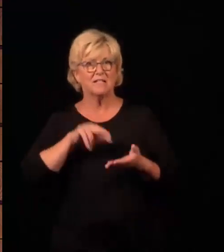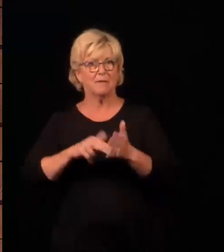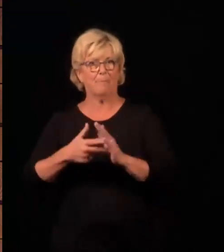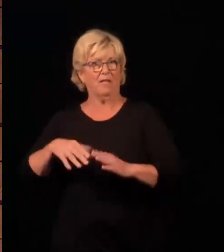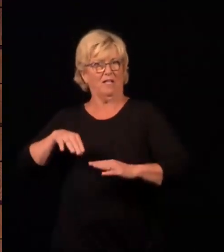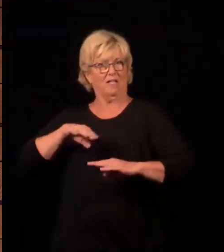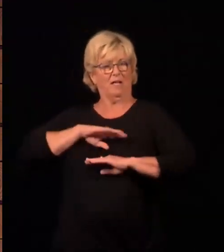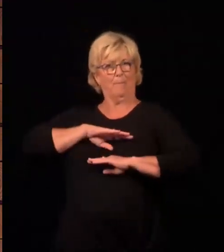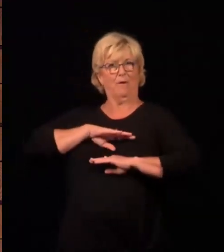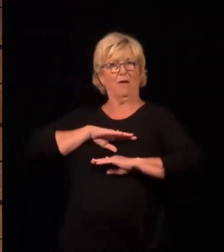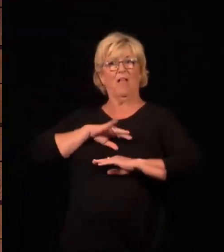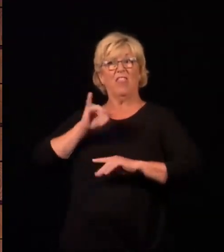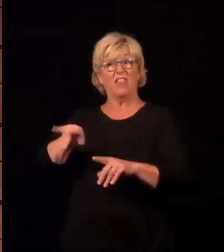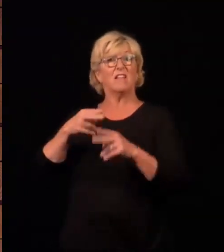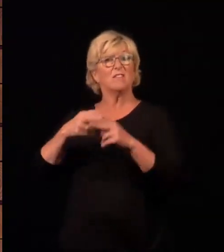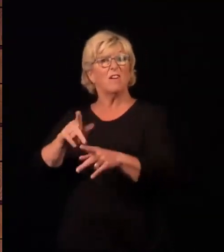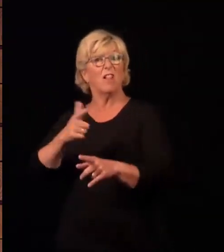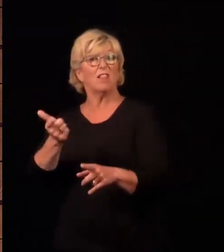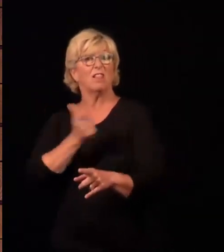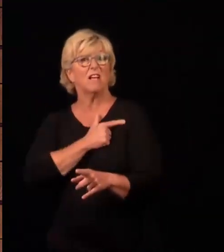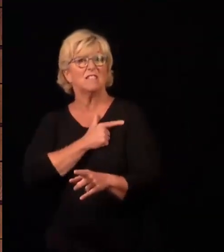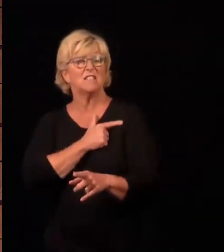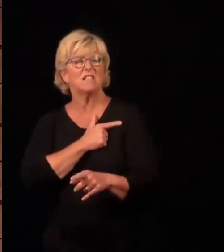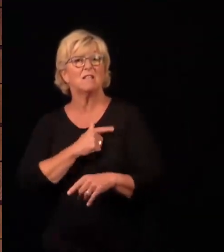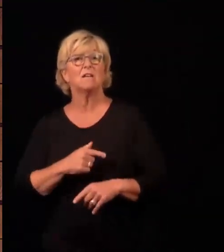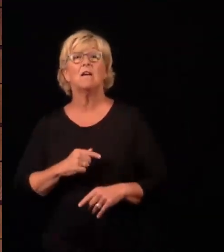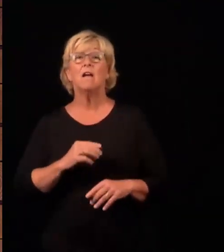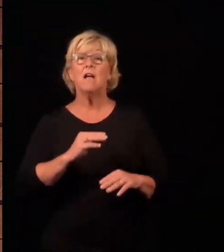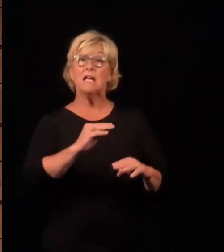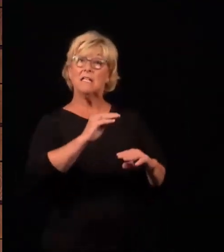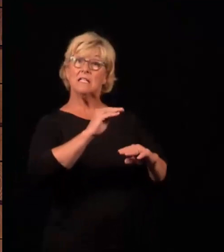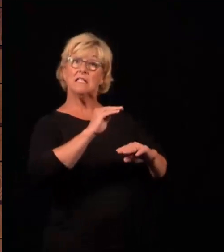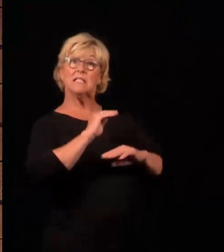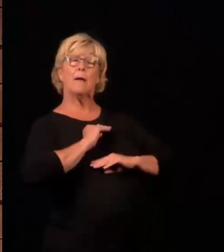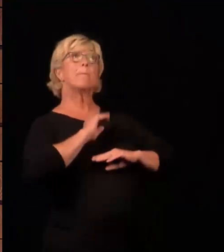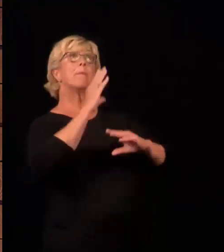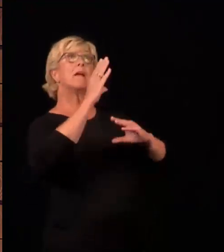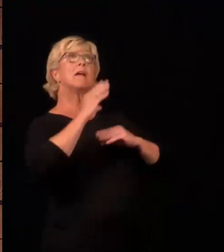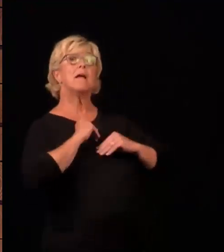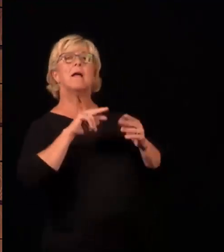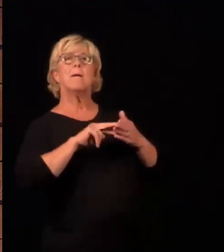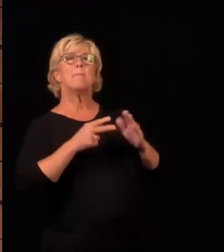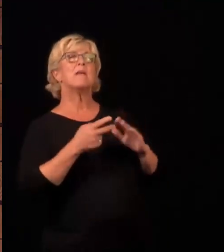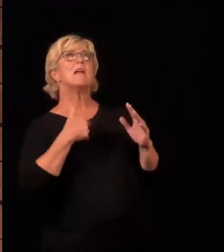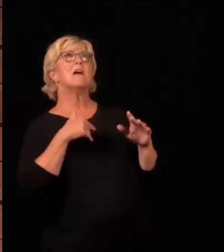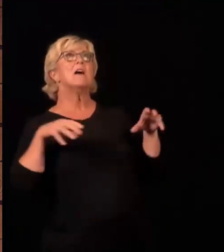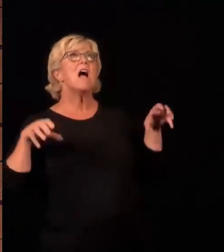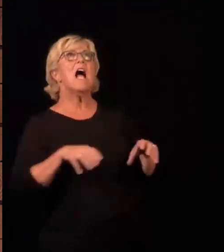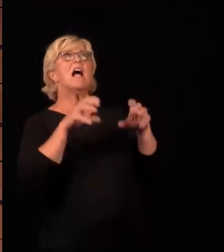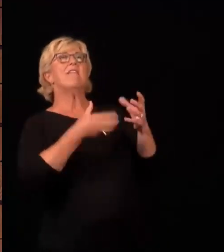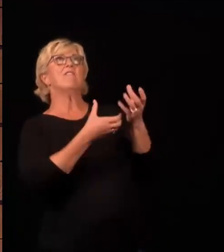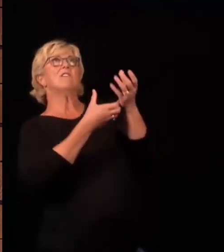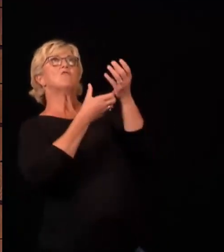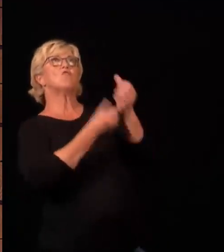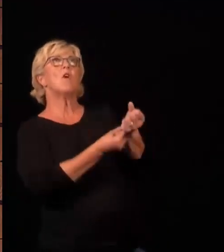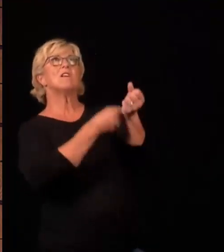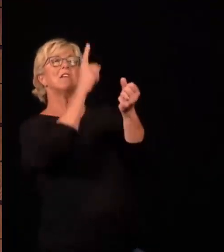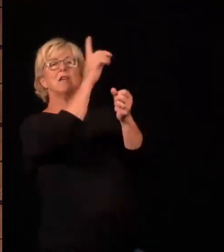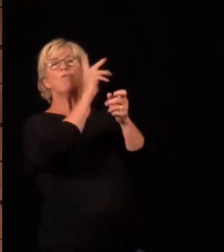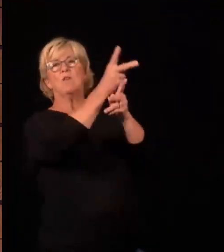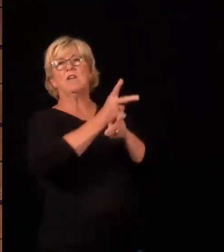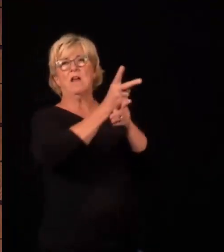contentment. That's laziness. Contentment is actively trusting in God's providential